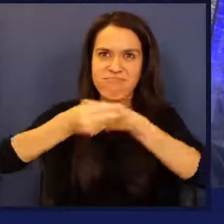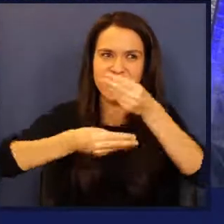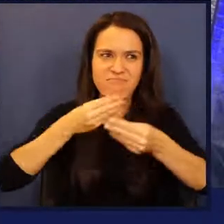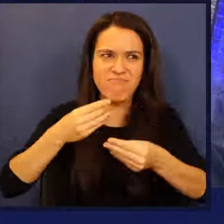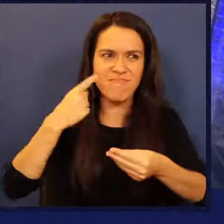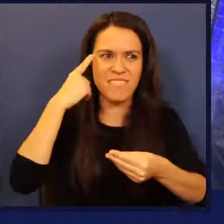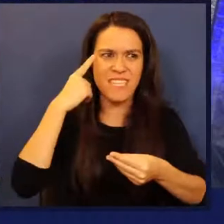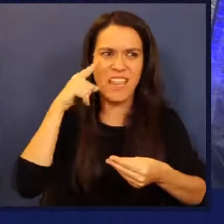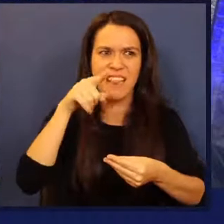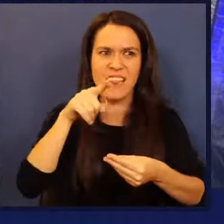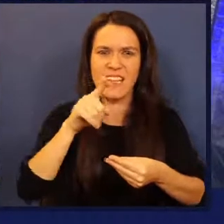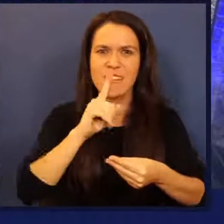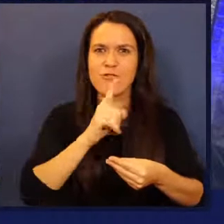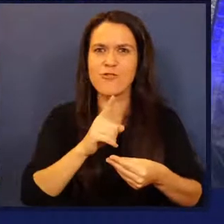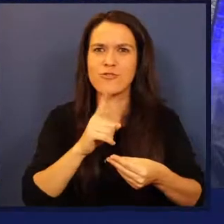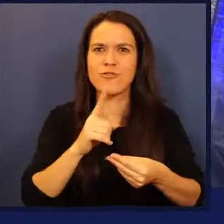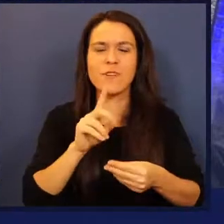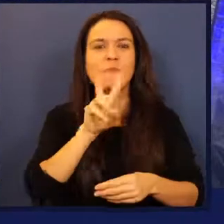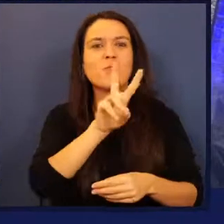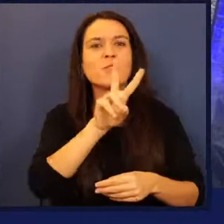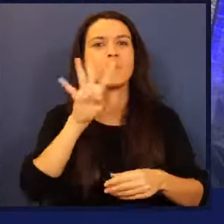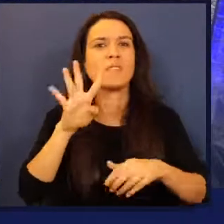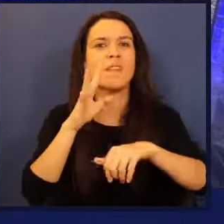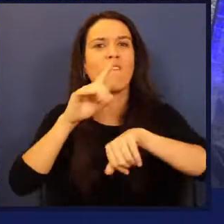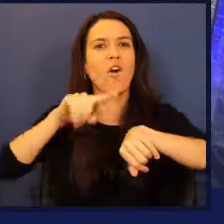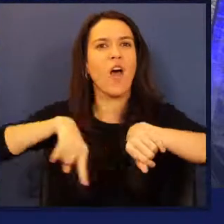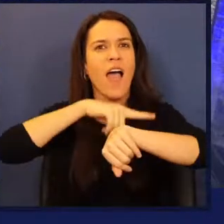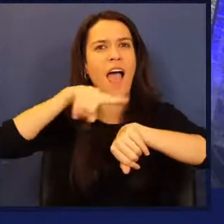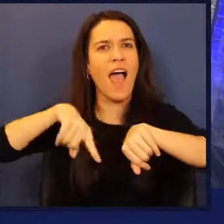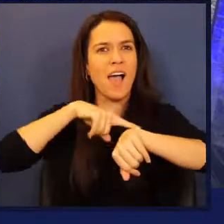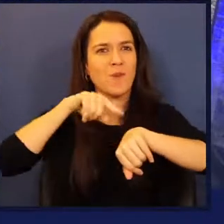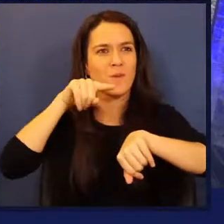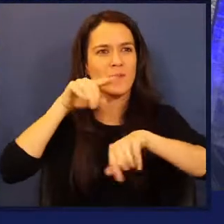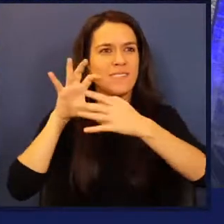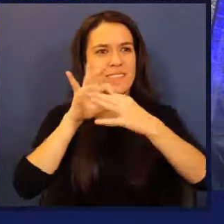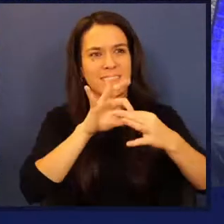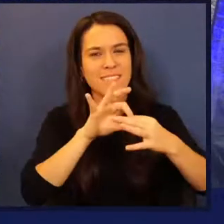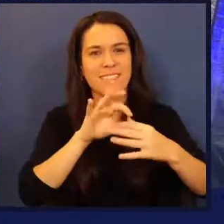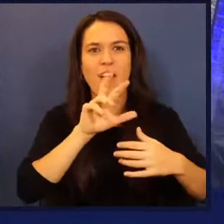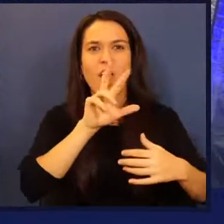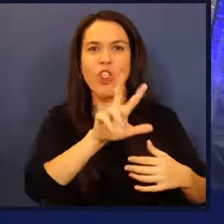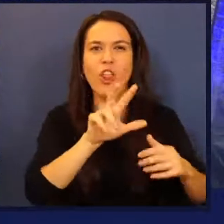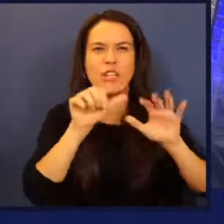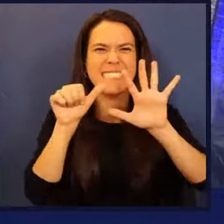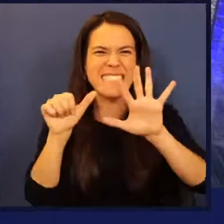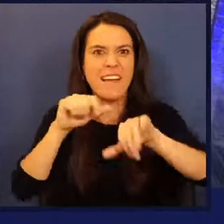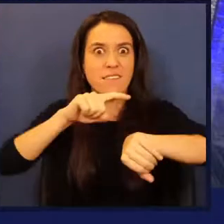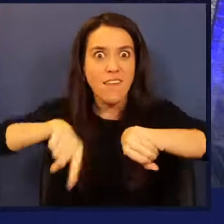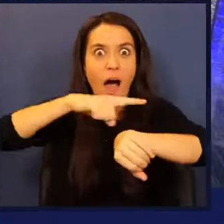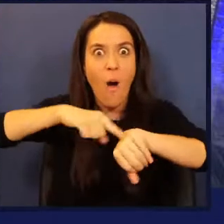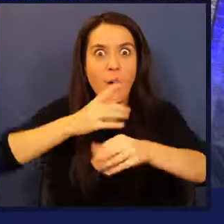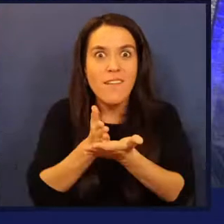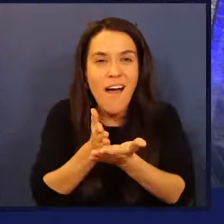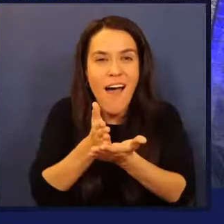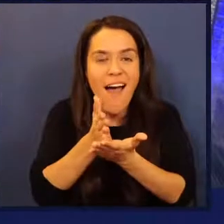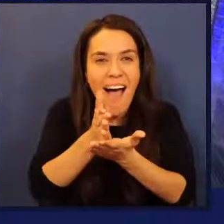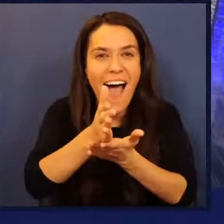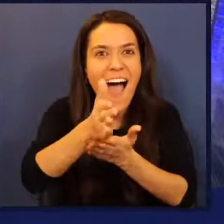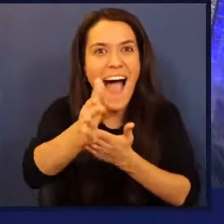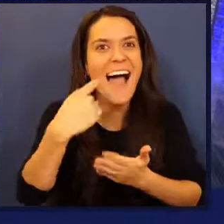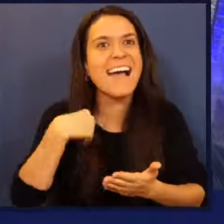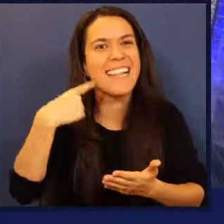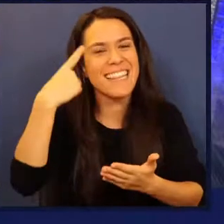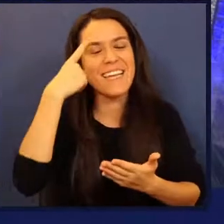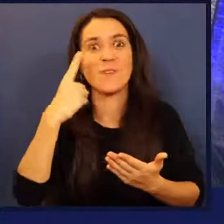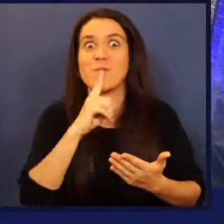from our 24-hour run, 36-hour run, and I really